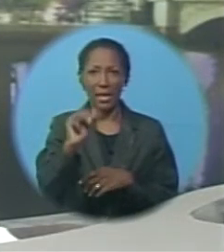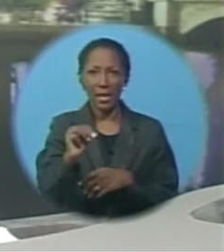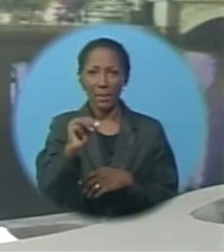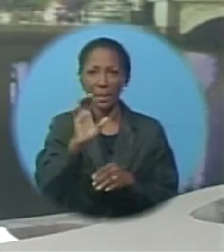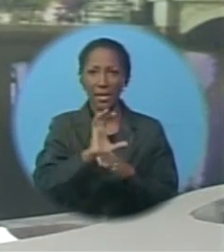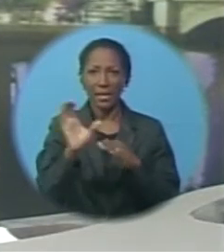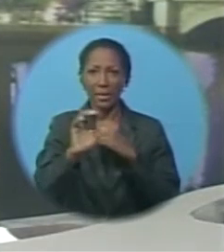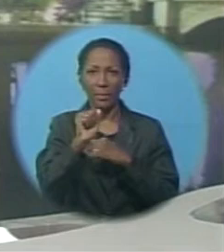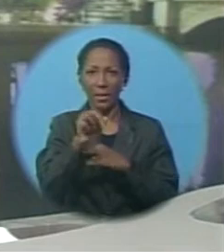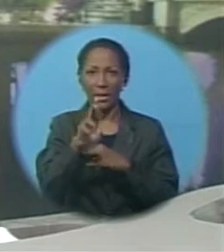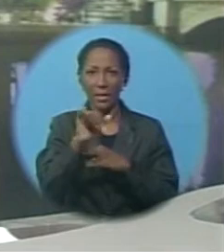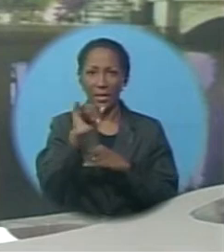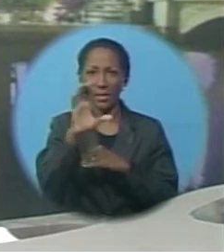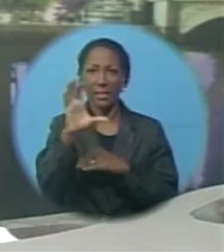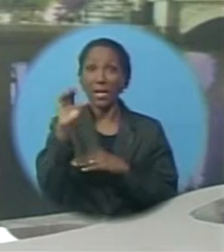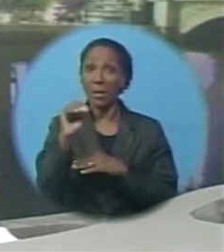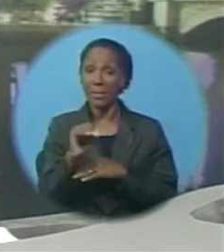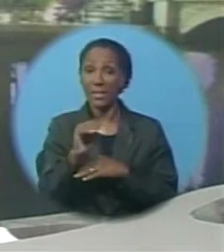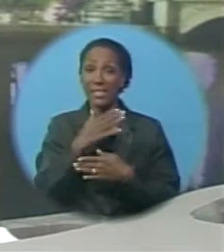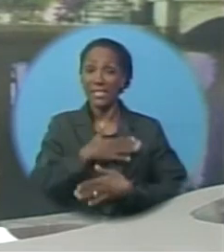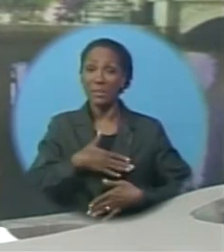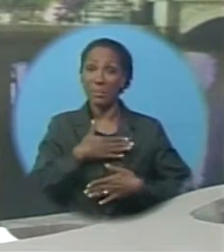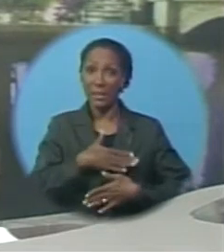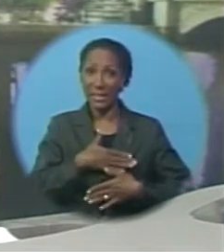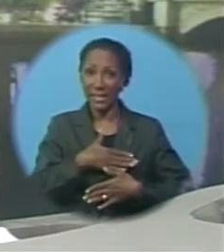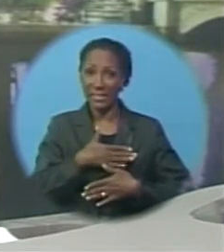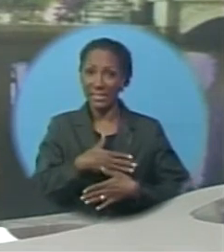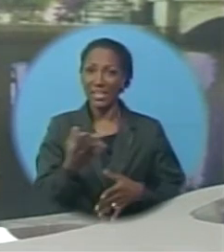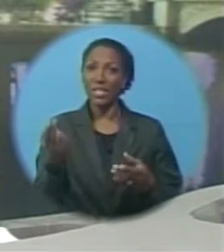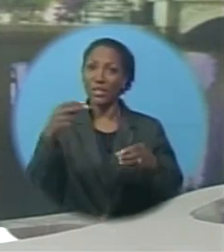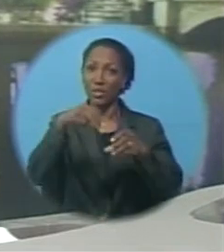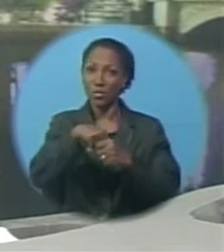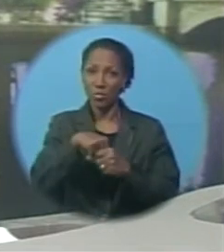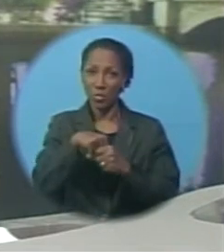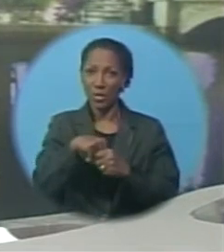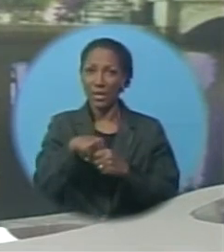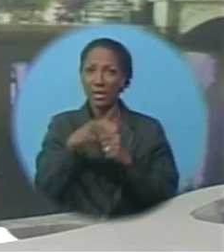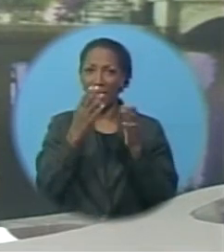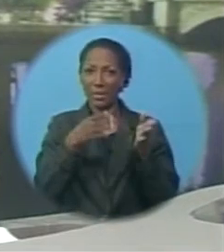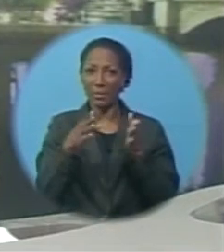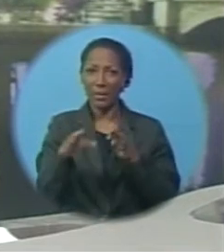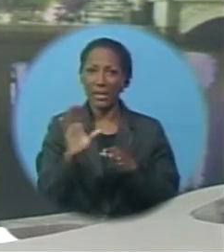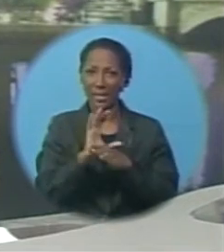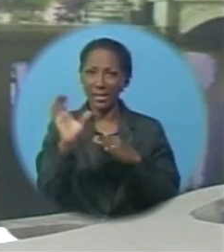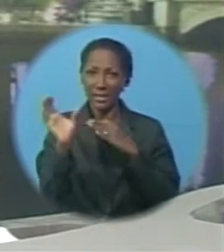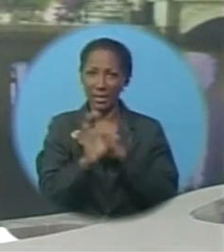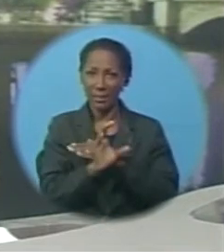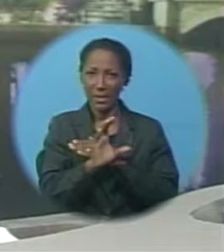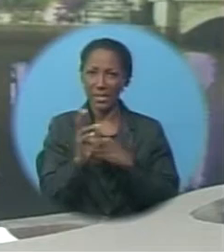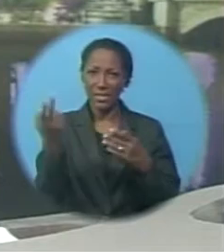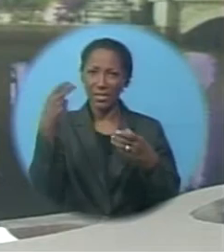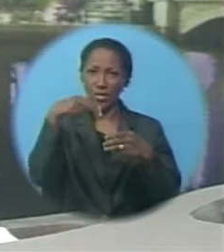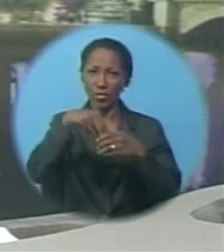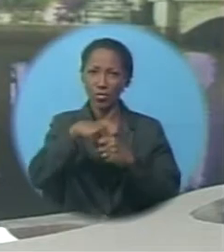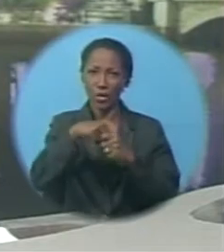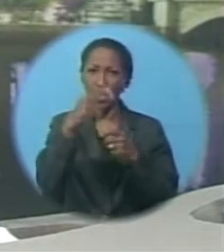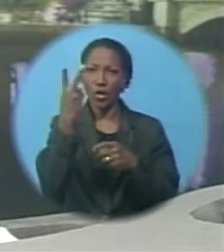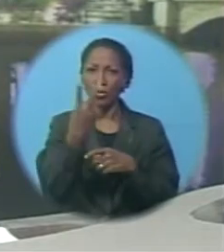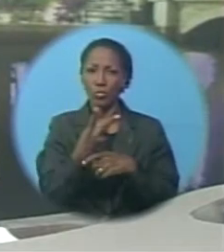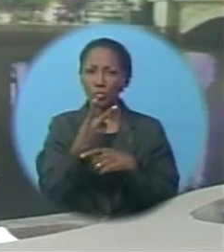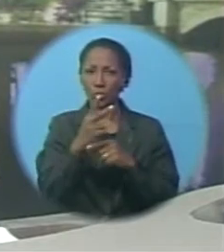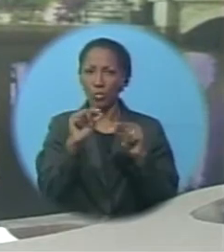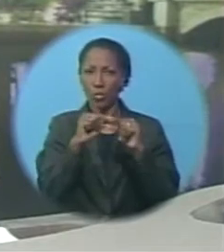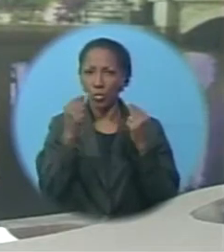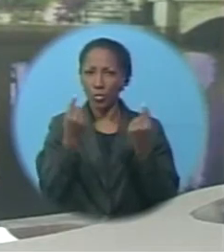the company is pleased to be on board with the initiative. She explains that Caribbean ARI is a joint venture company with two